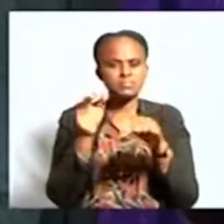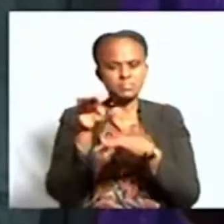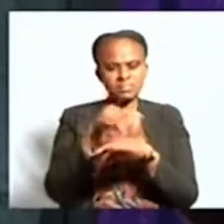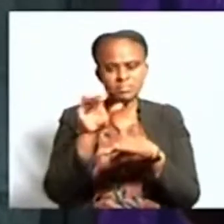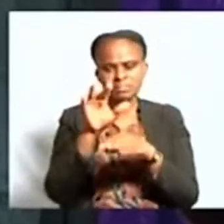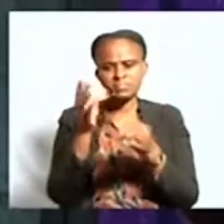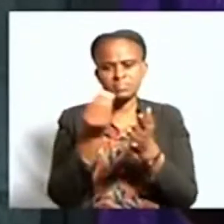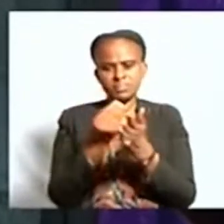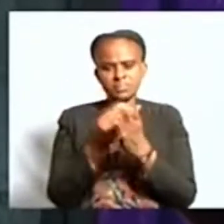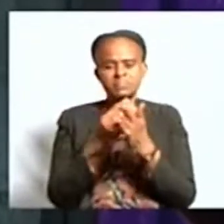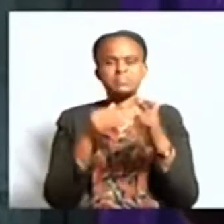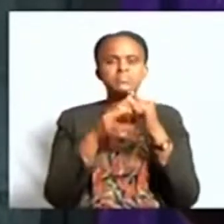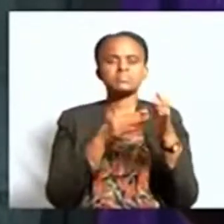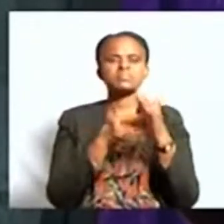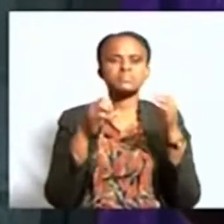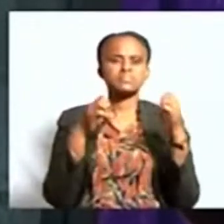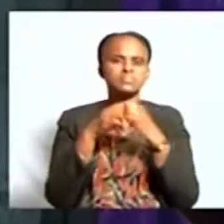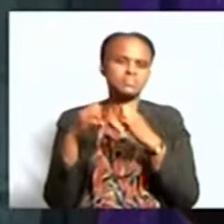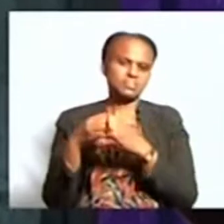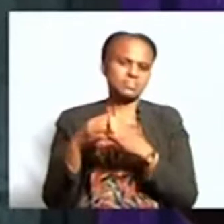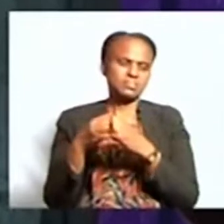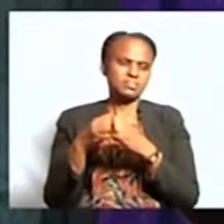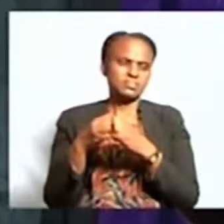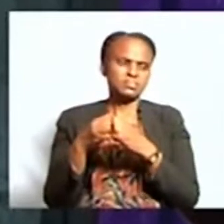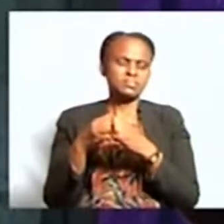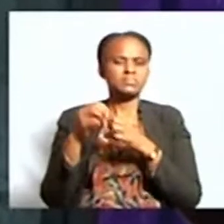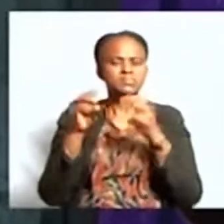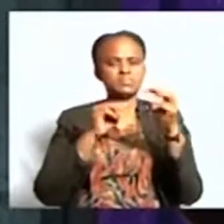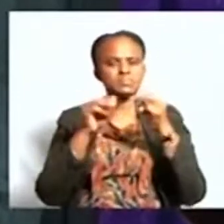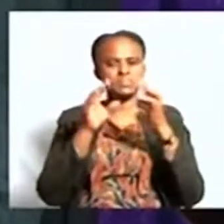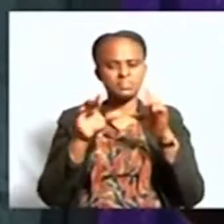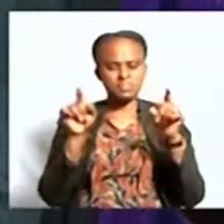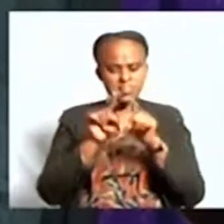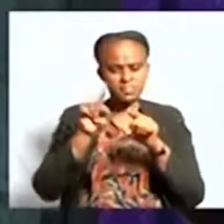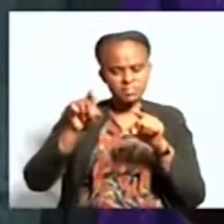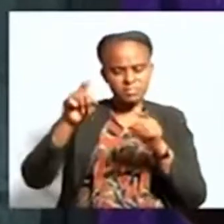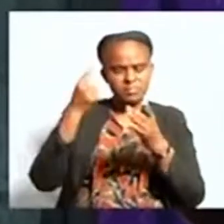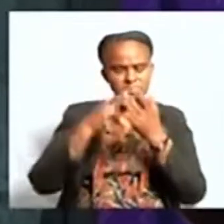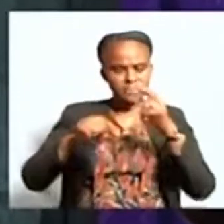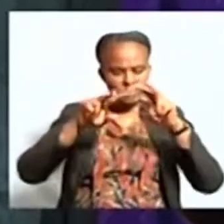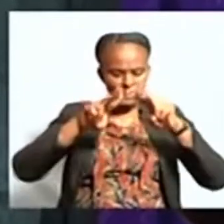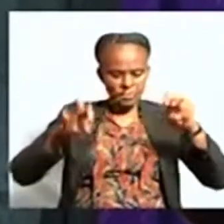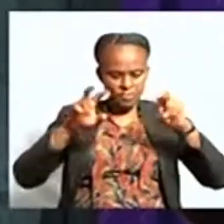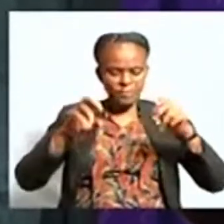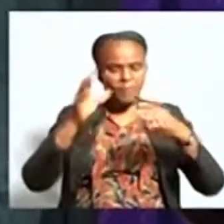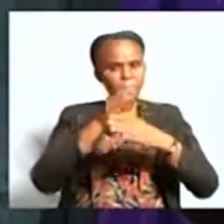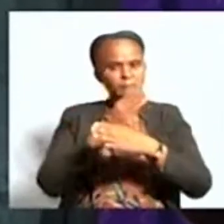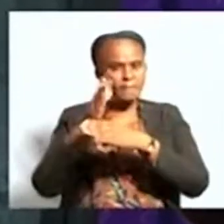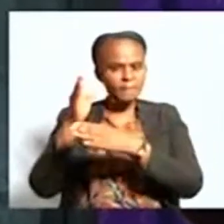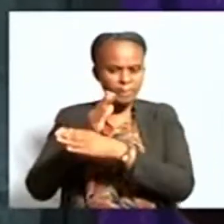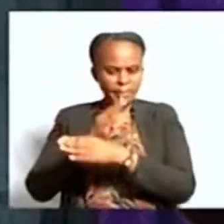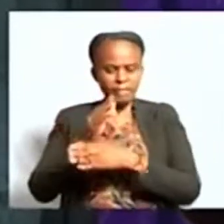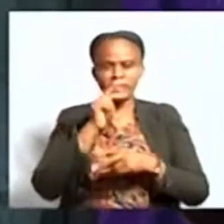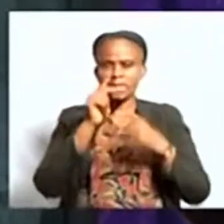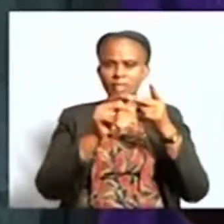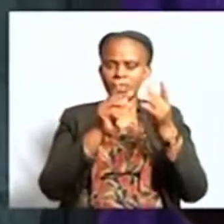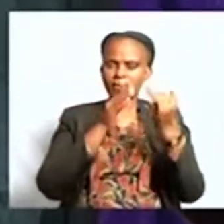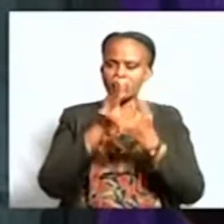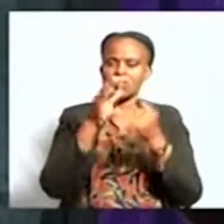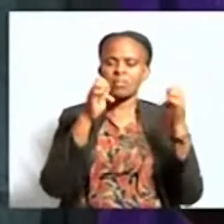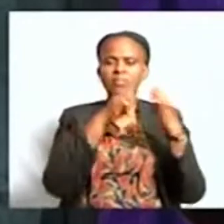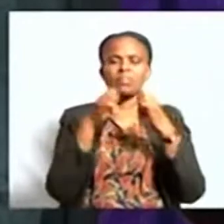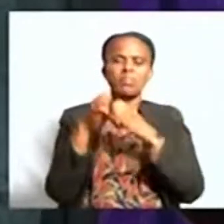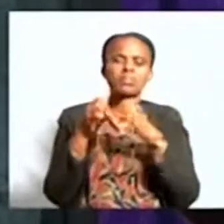collection against bank revenue. Station managers are required to scrutinize the transactions processed through the bank